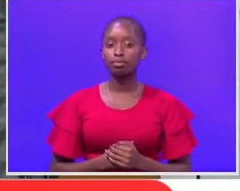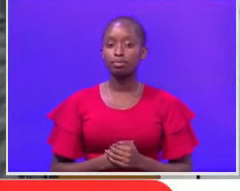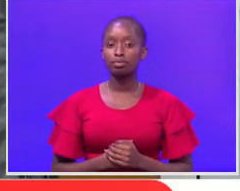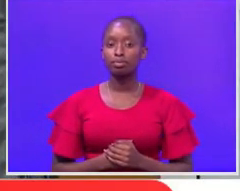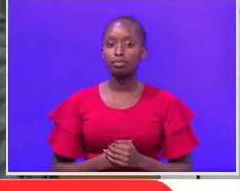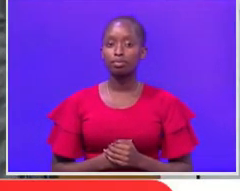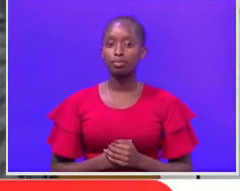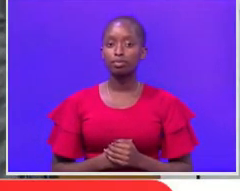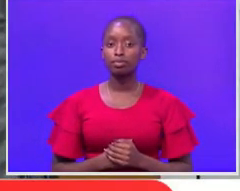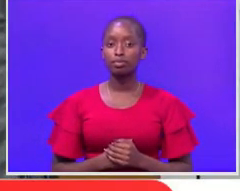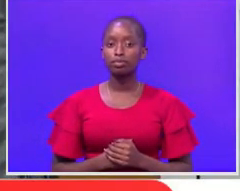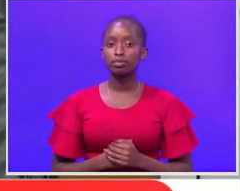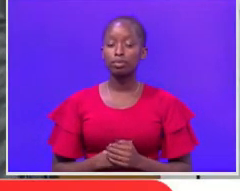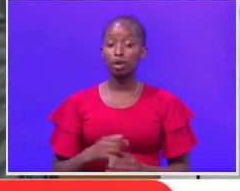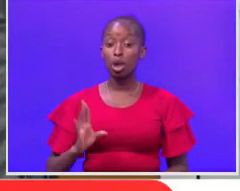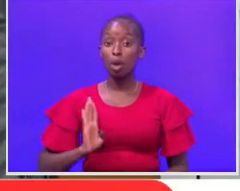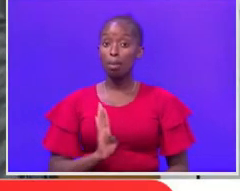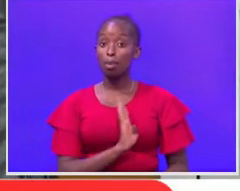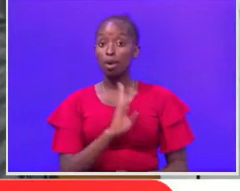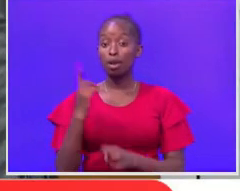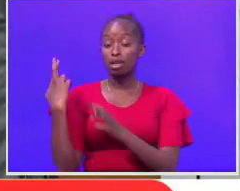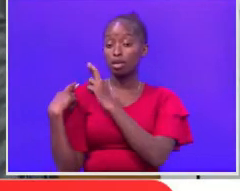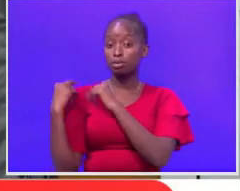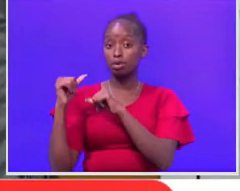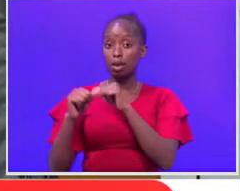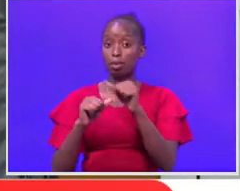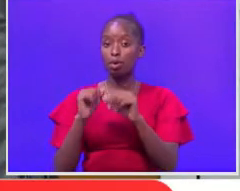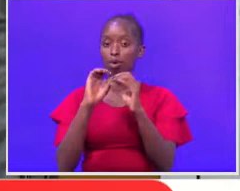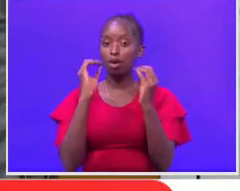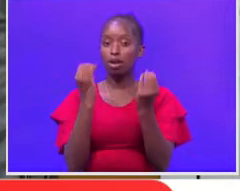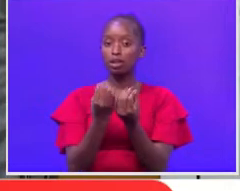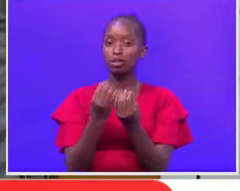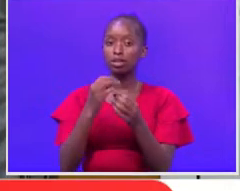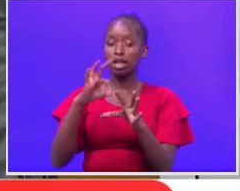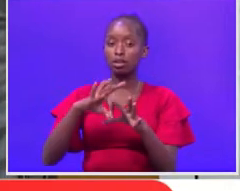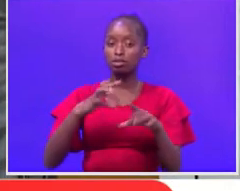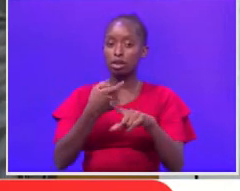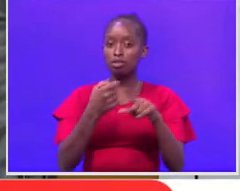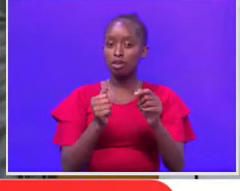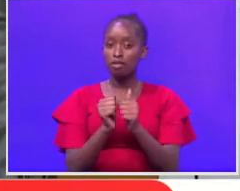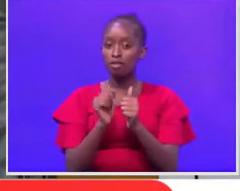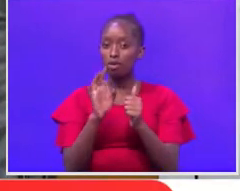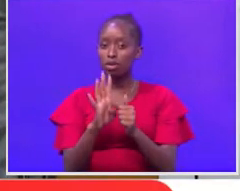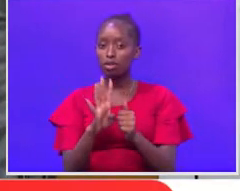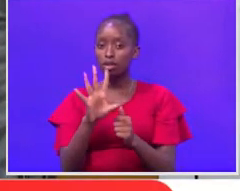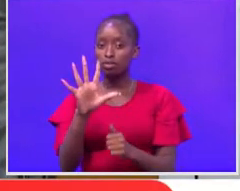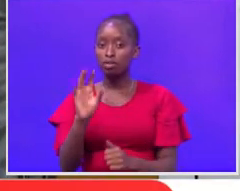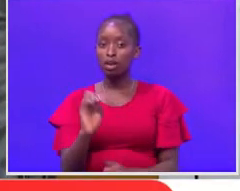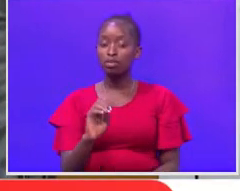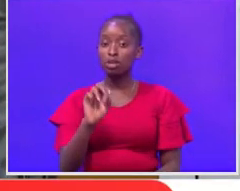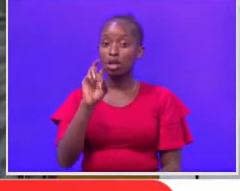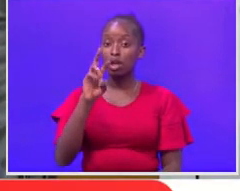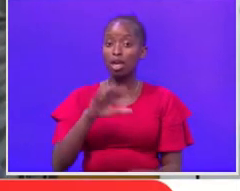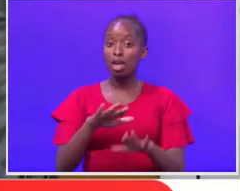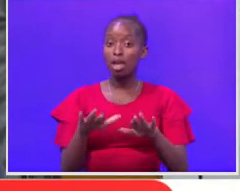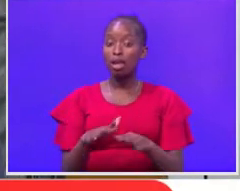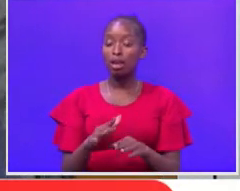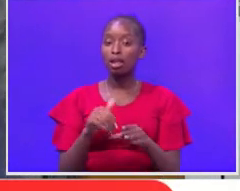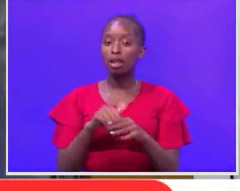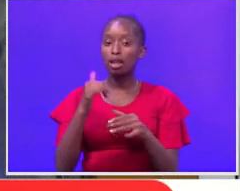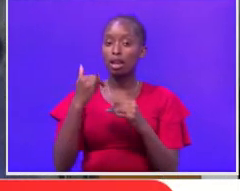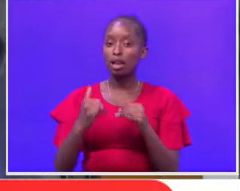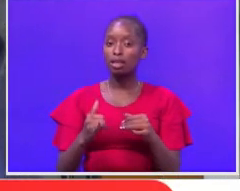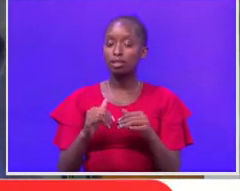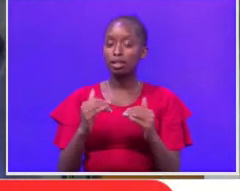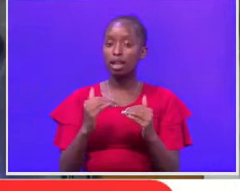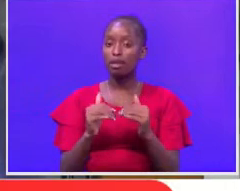The board is responsible for organizing my elections from the 1450 wards to the national level and deliver